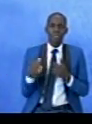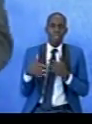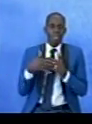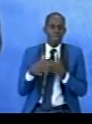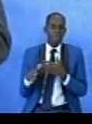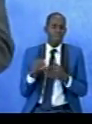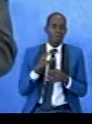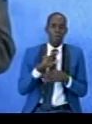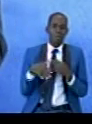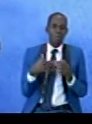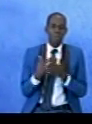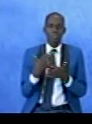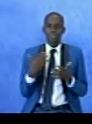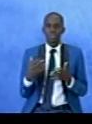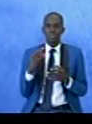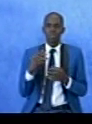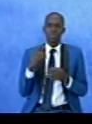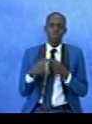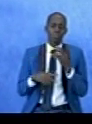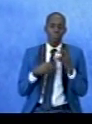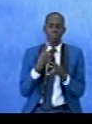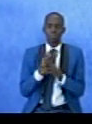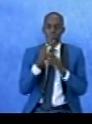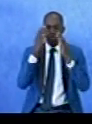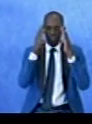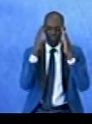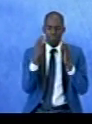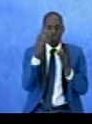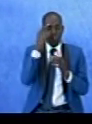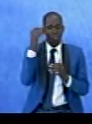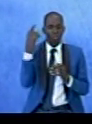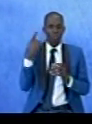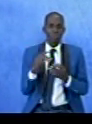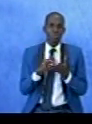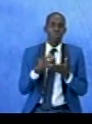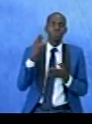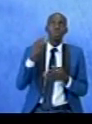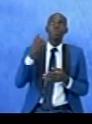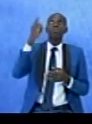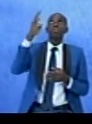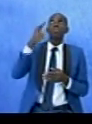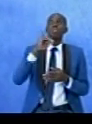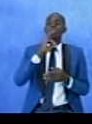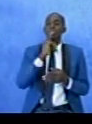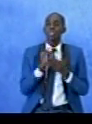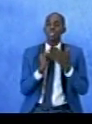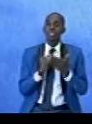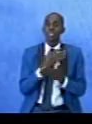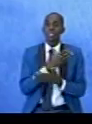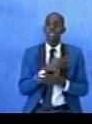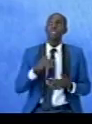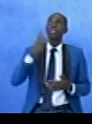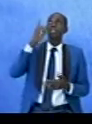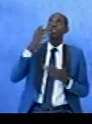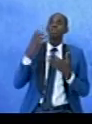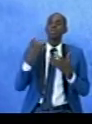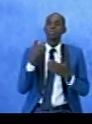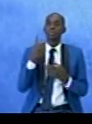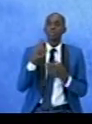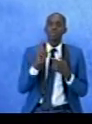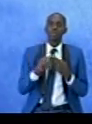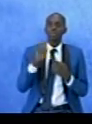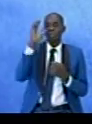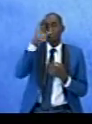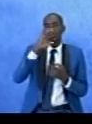the things of the world. Look up, because the glory of God is there, and he wants you to seek him and